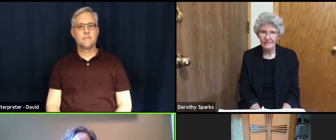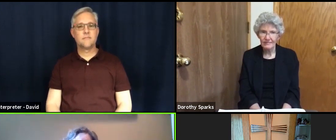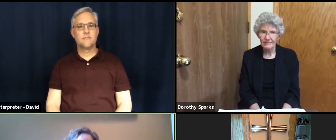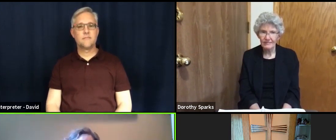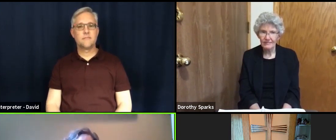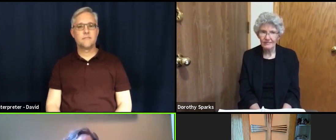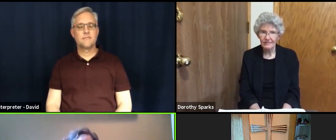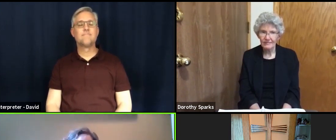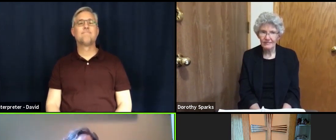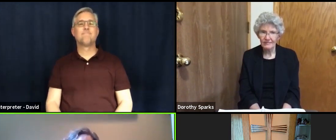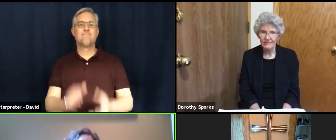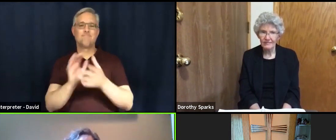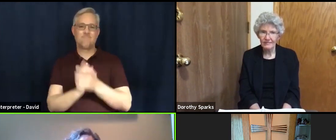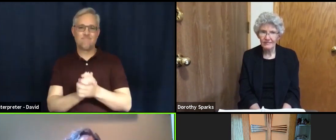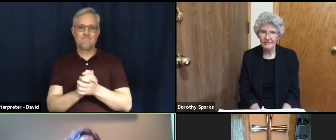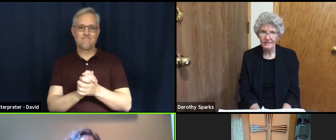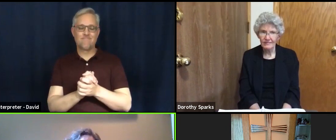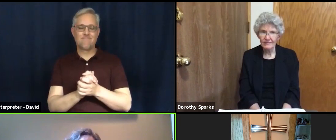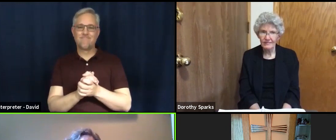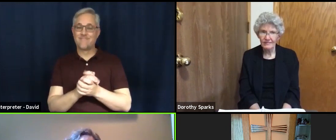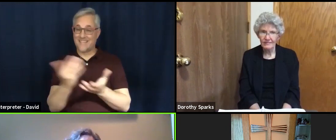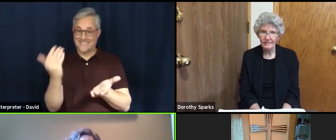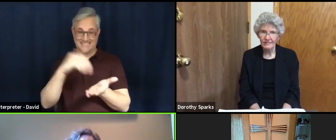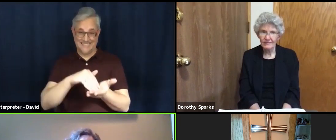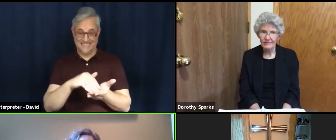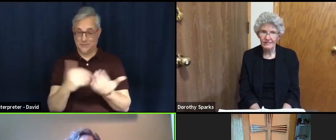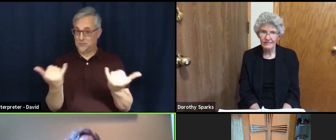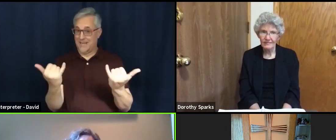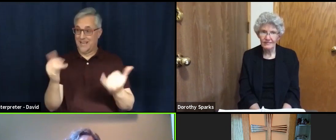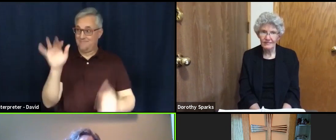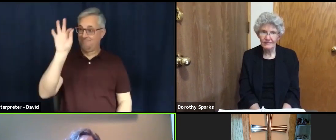So again, it's not an easy message.